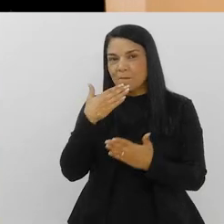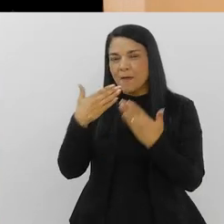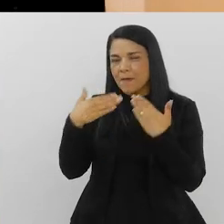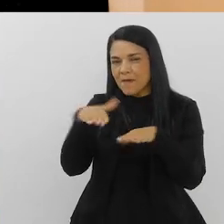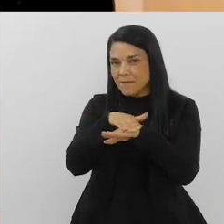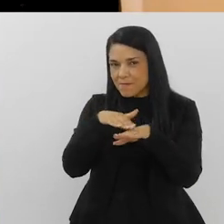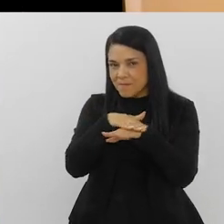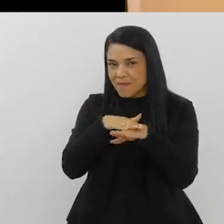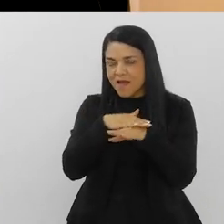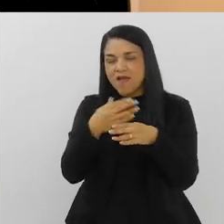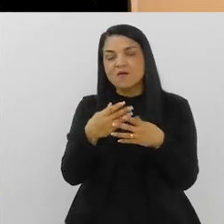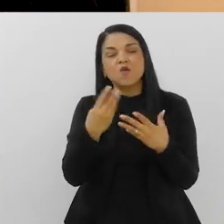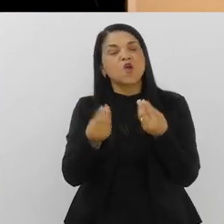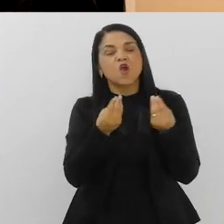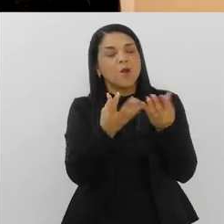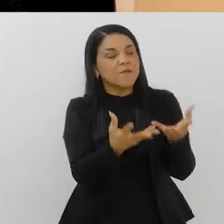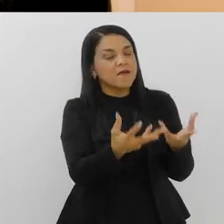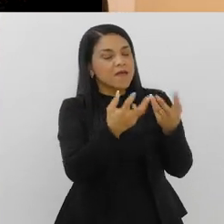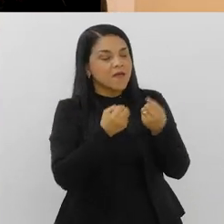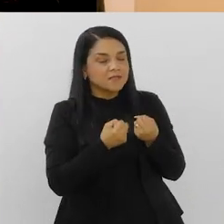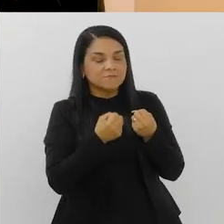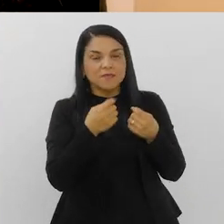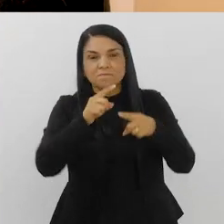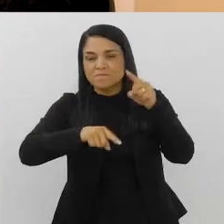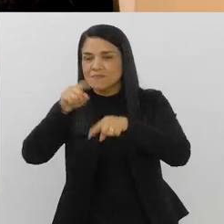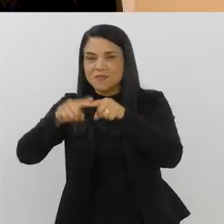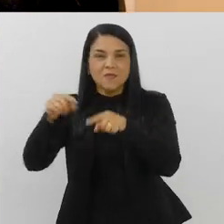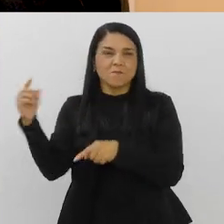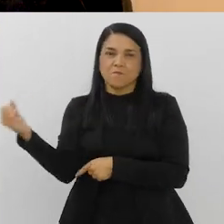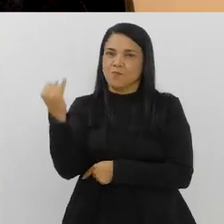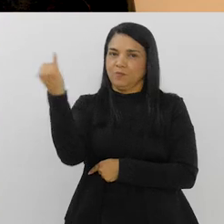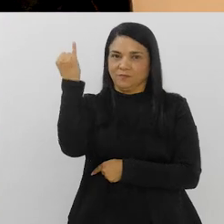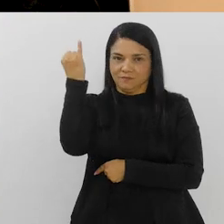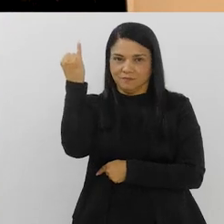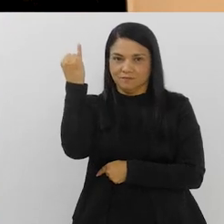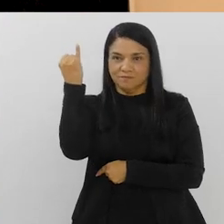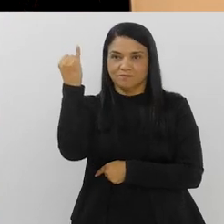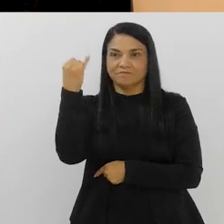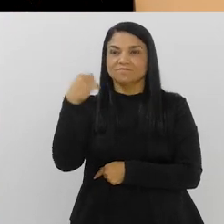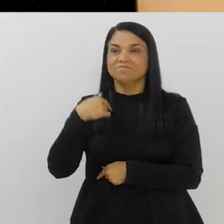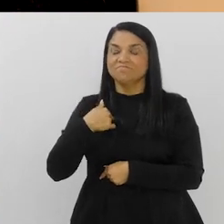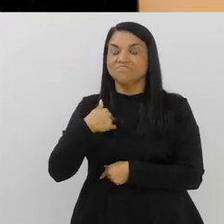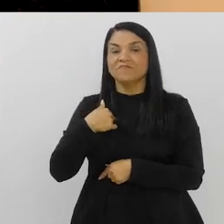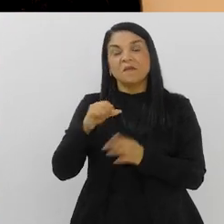did you receive these pieces of very important importance? Well,